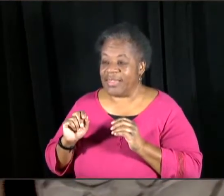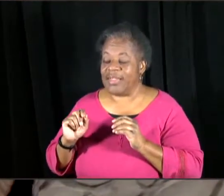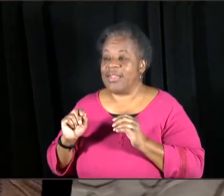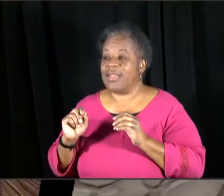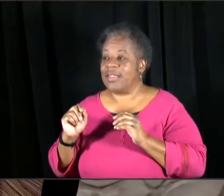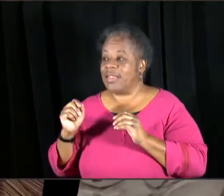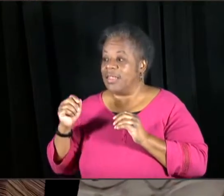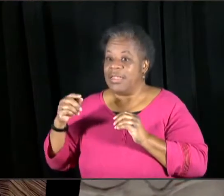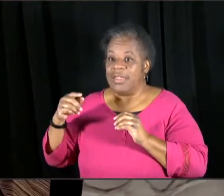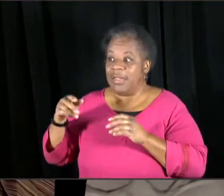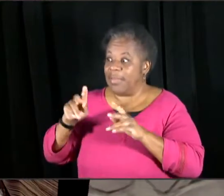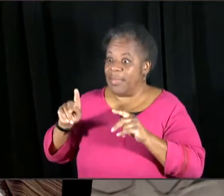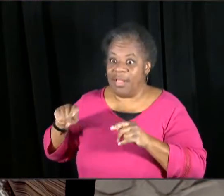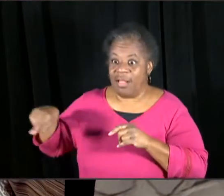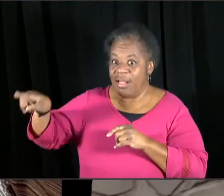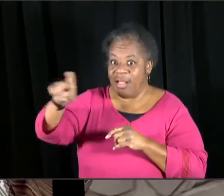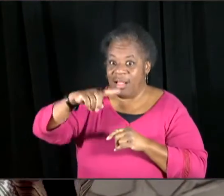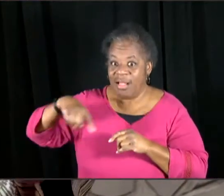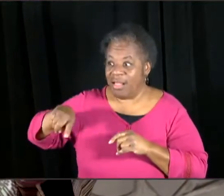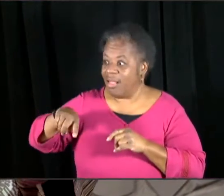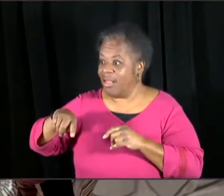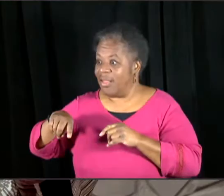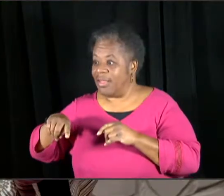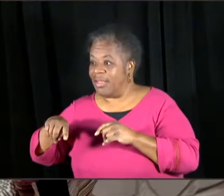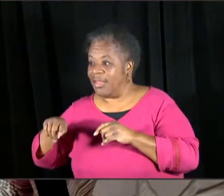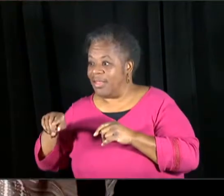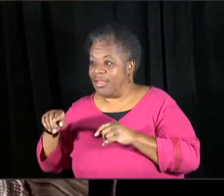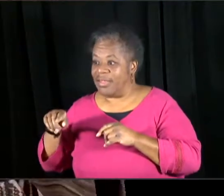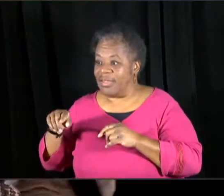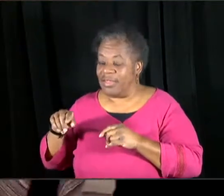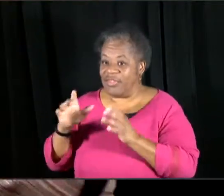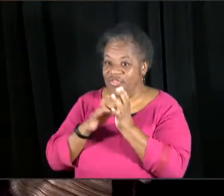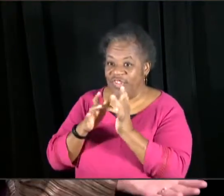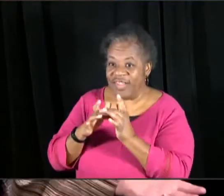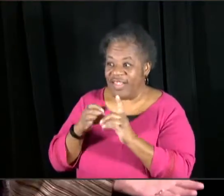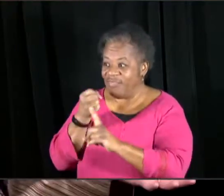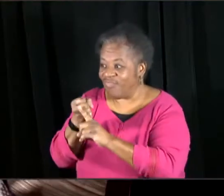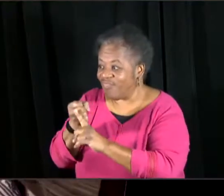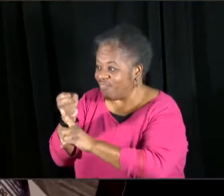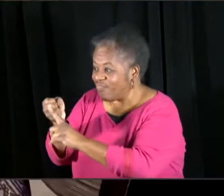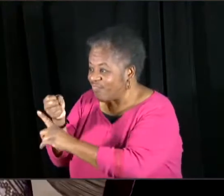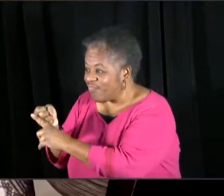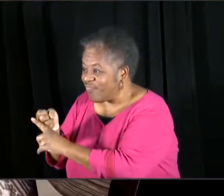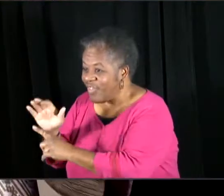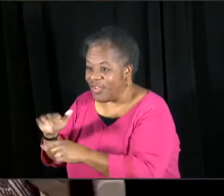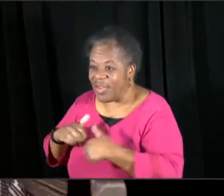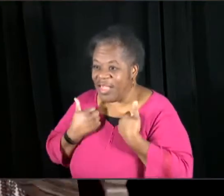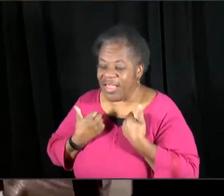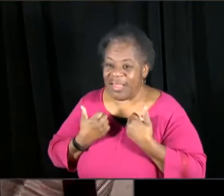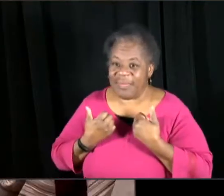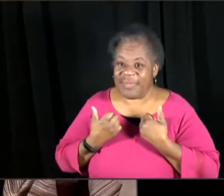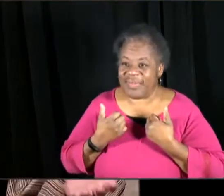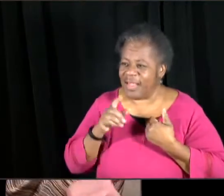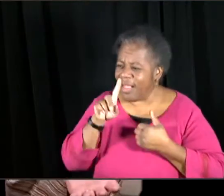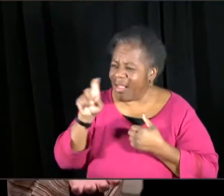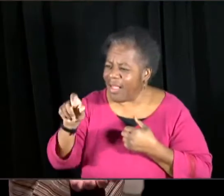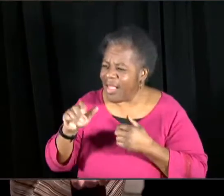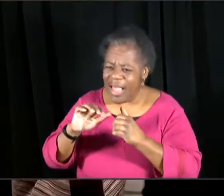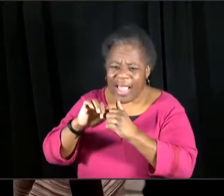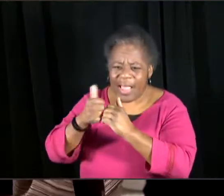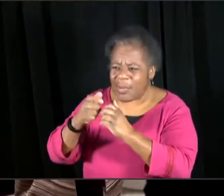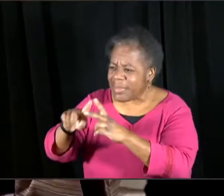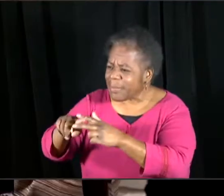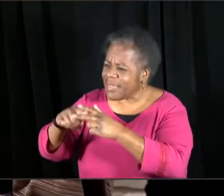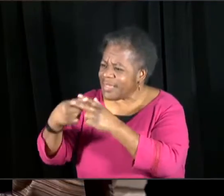because her son had changed their lives. "How did this happen?" I asked. How did it